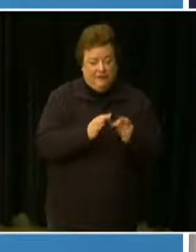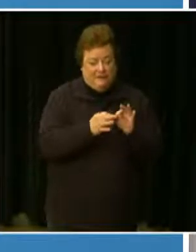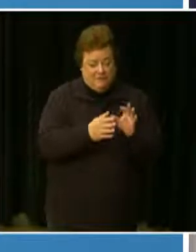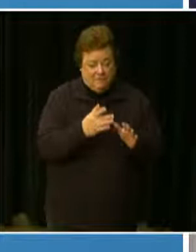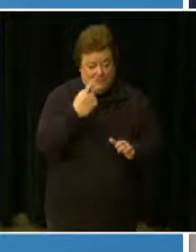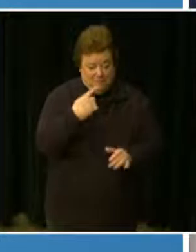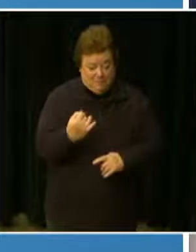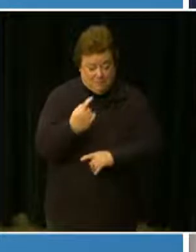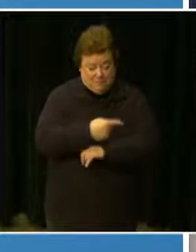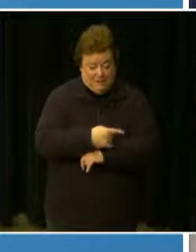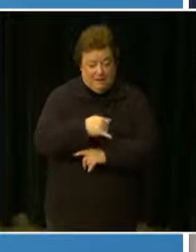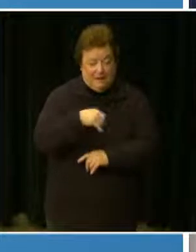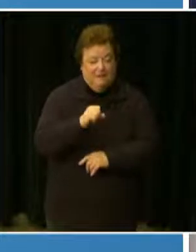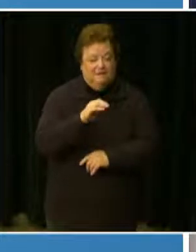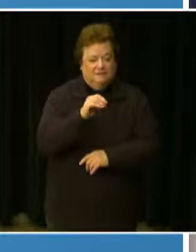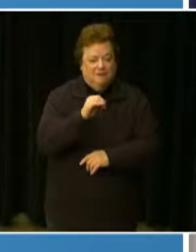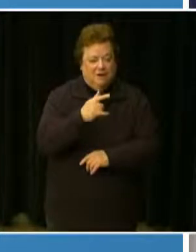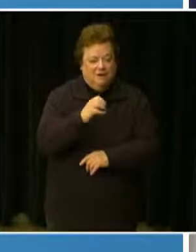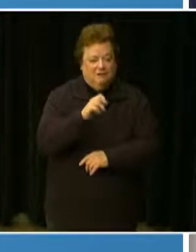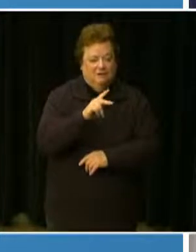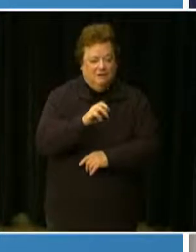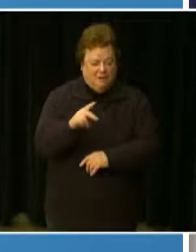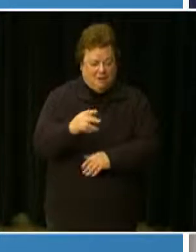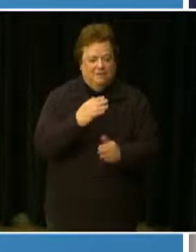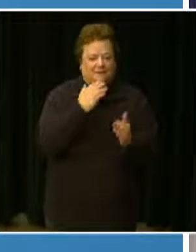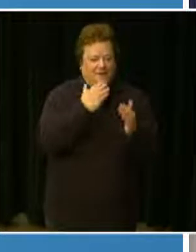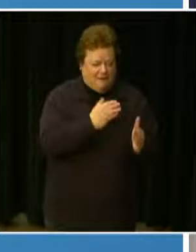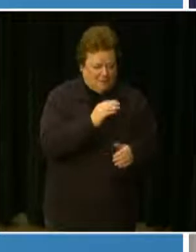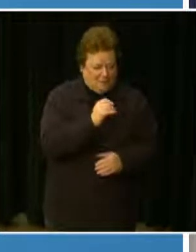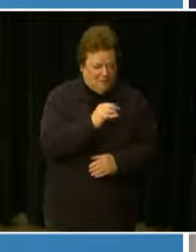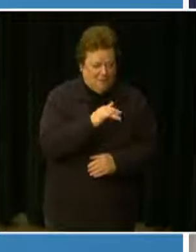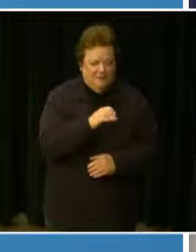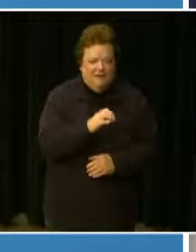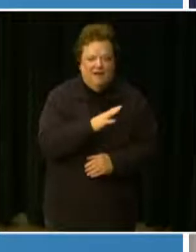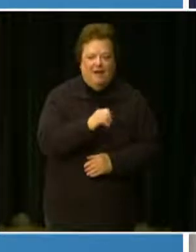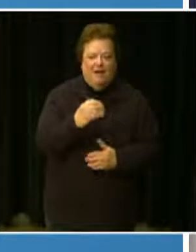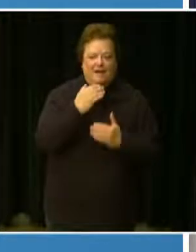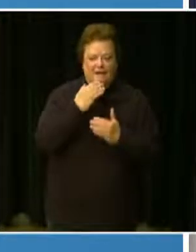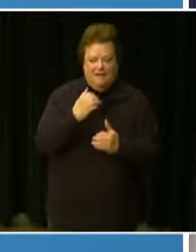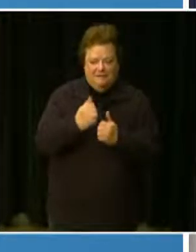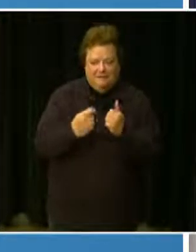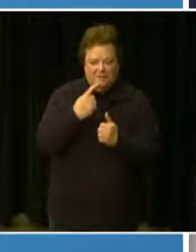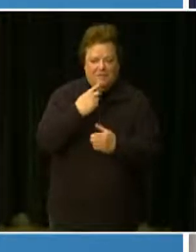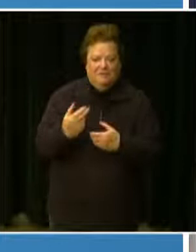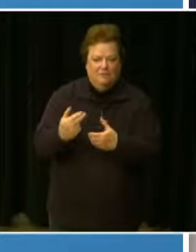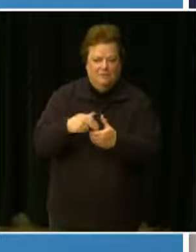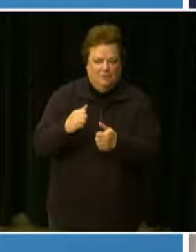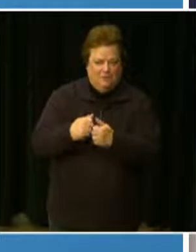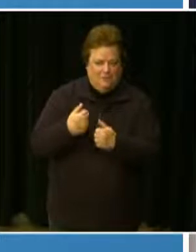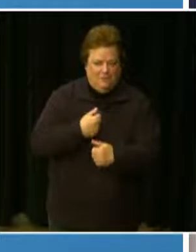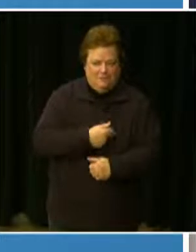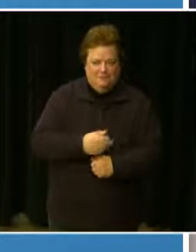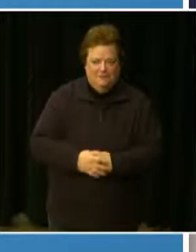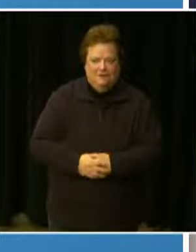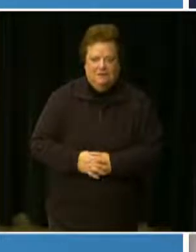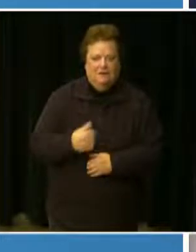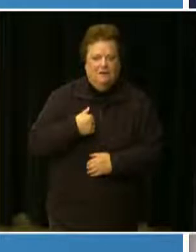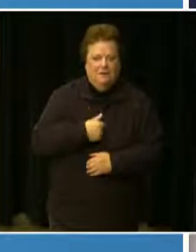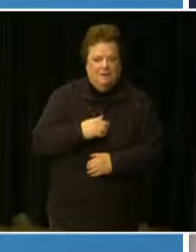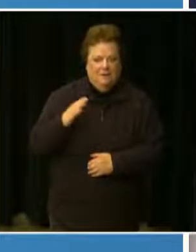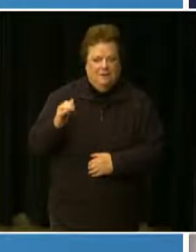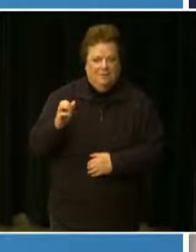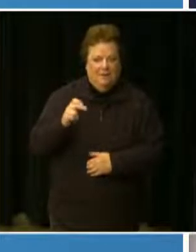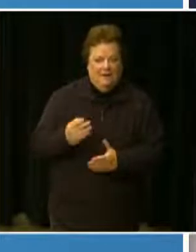interpretation for us today again is Margie Prop. Thank you, Margie, and thanks to everyone for joining us. We're back again